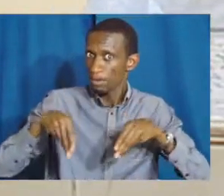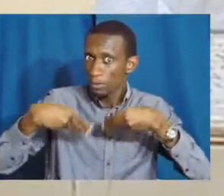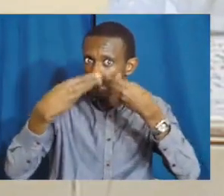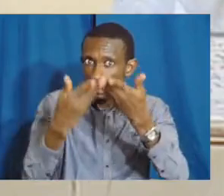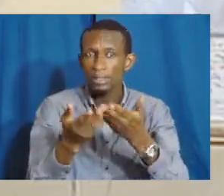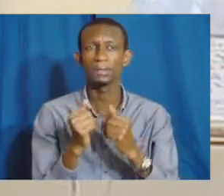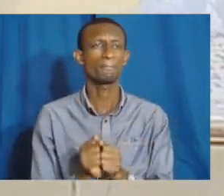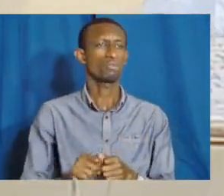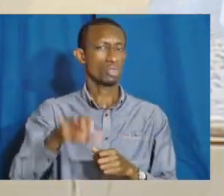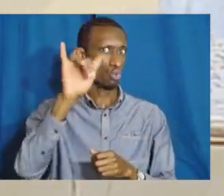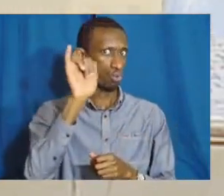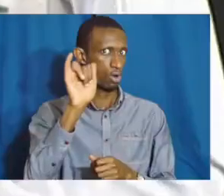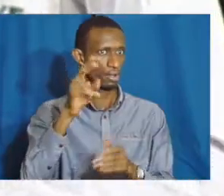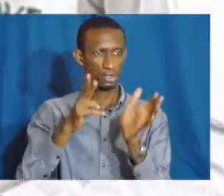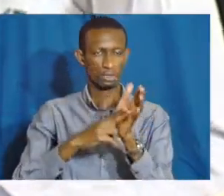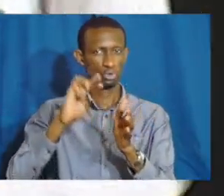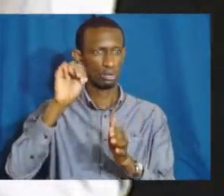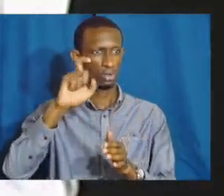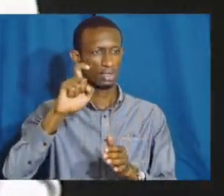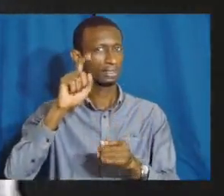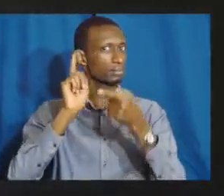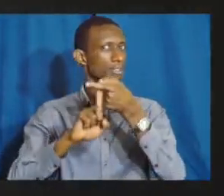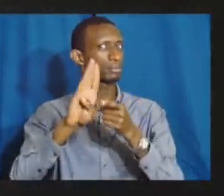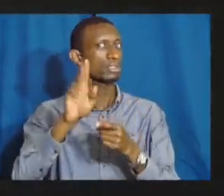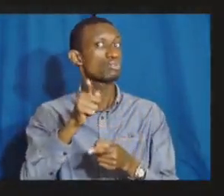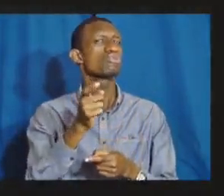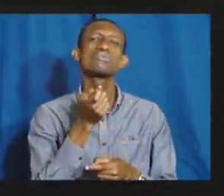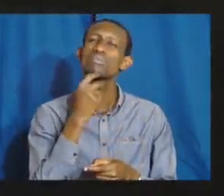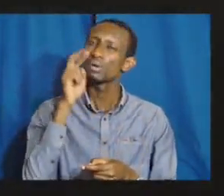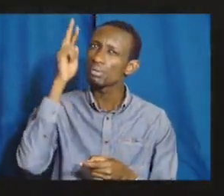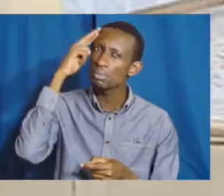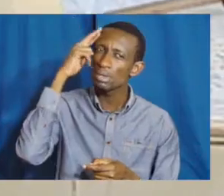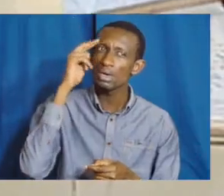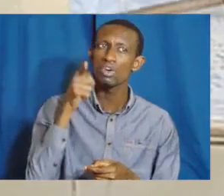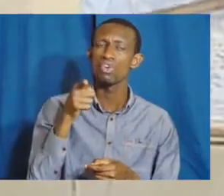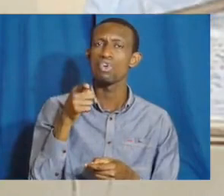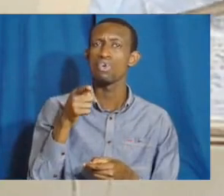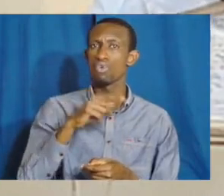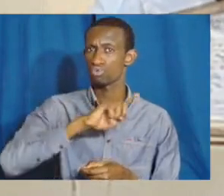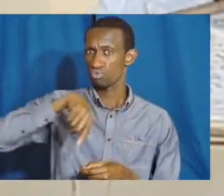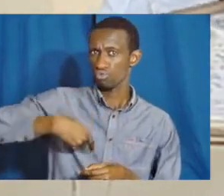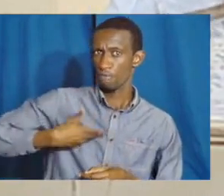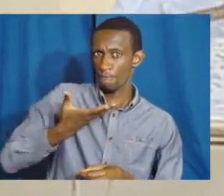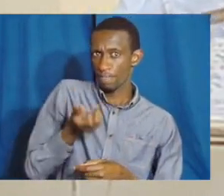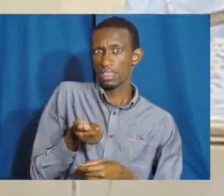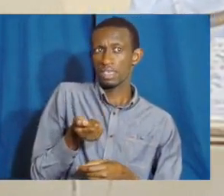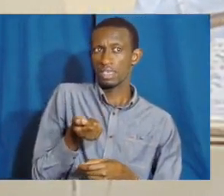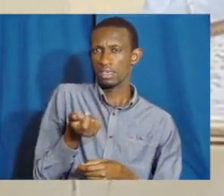mx plus b, I want you to remember this. We have what we call